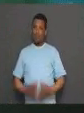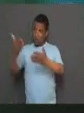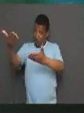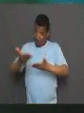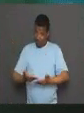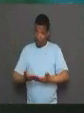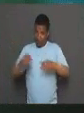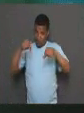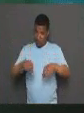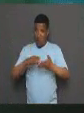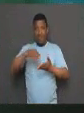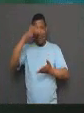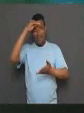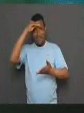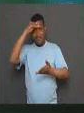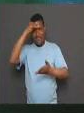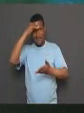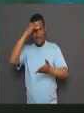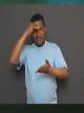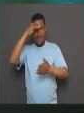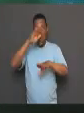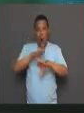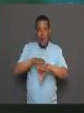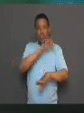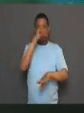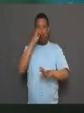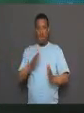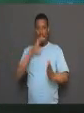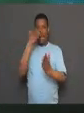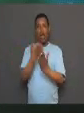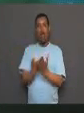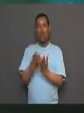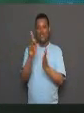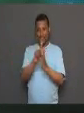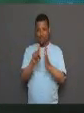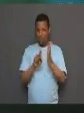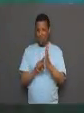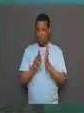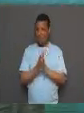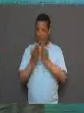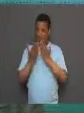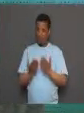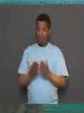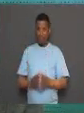Welcome to today's lesson on Ethiopia's economic policies.